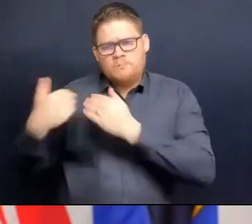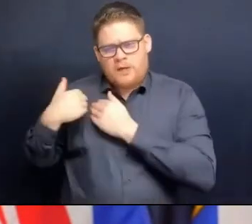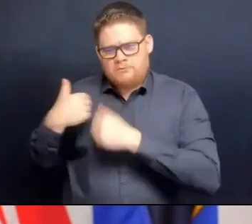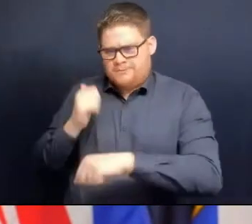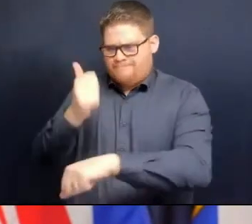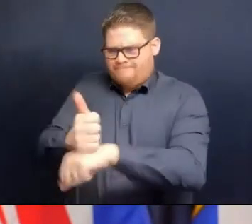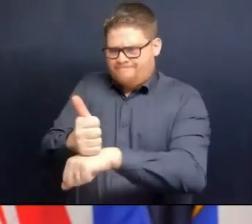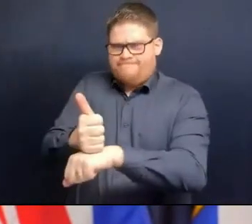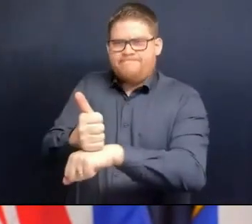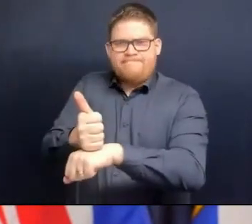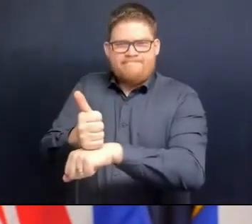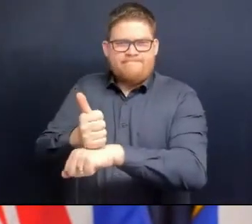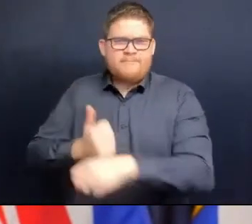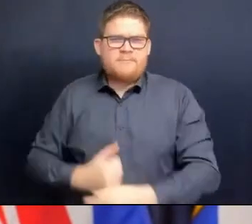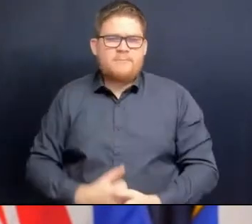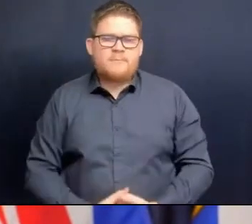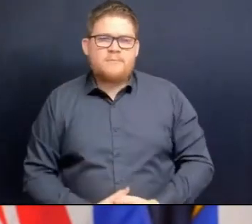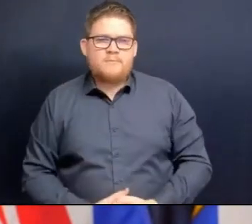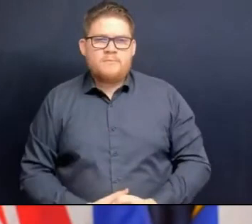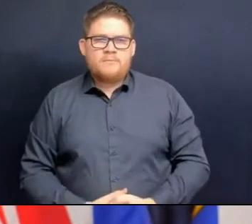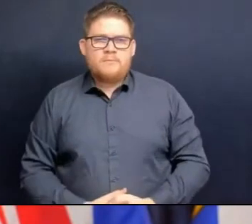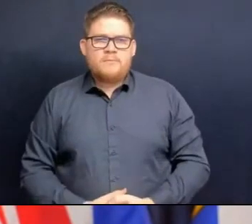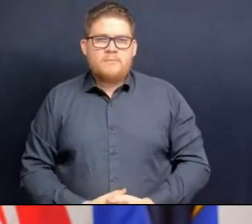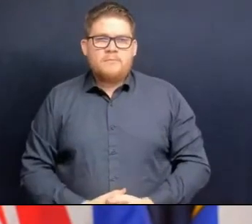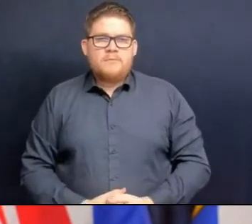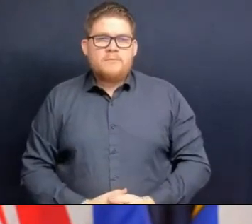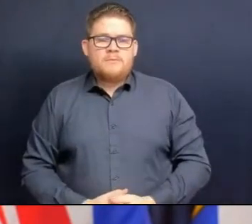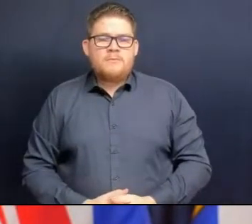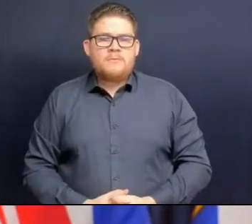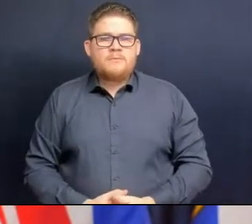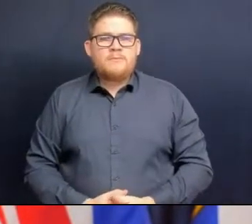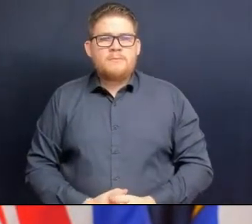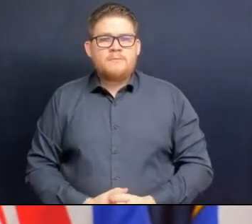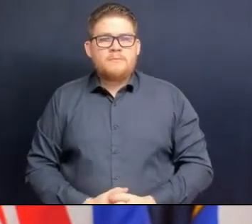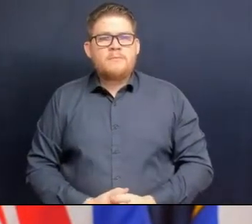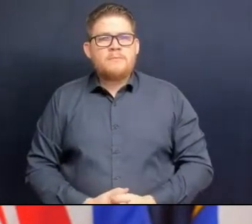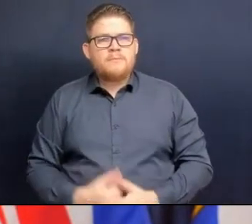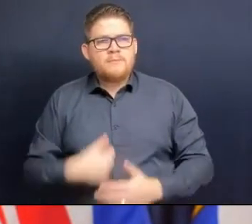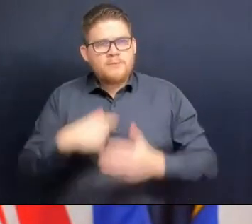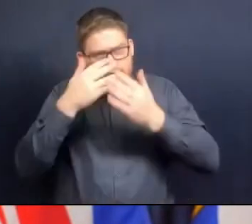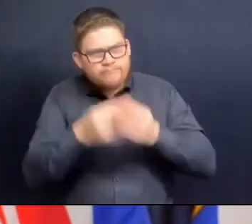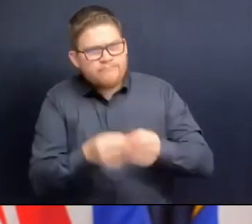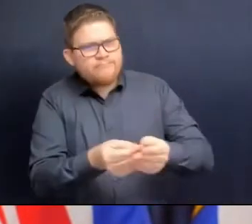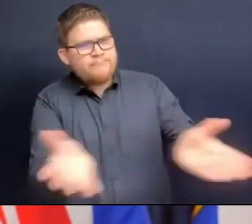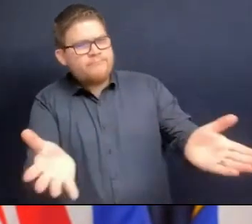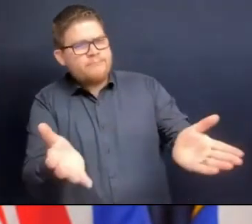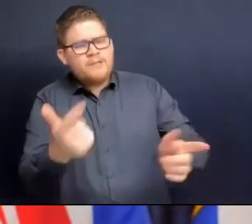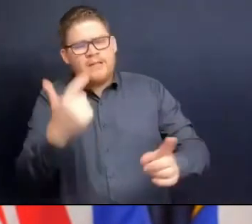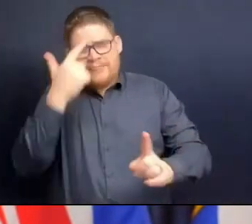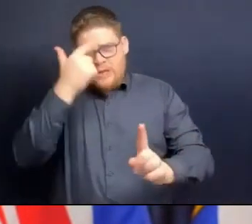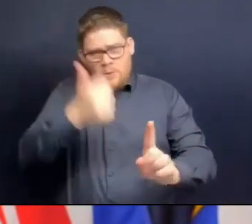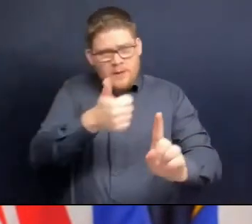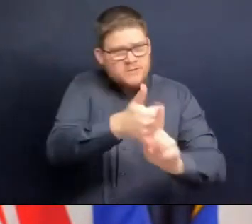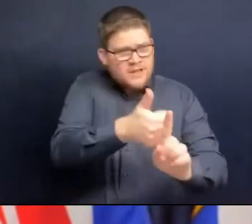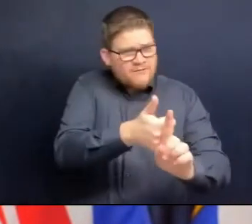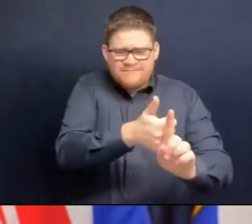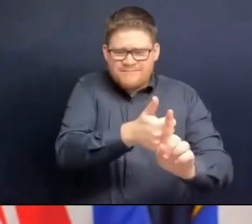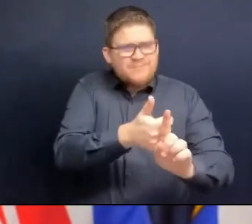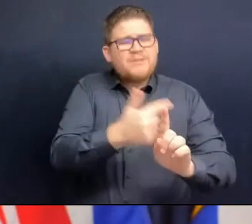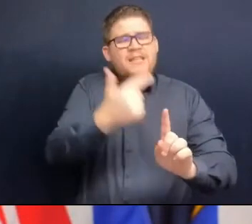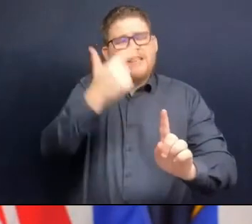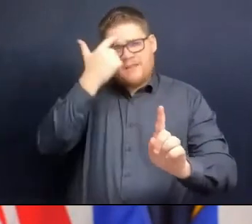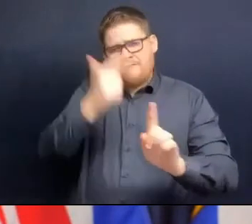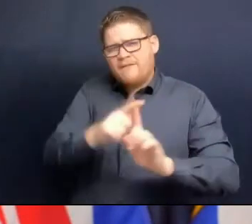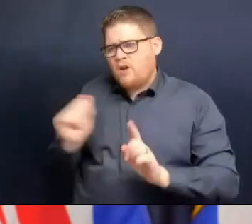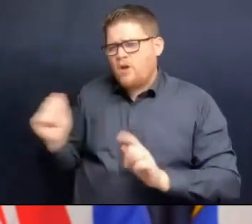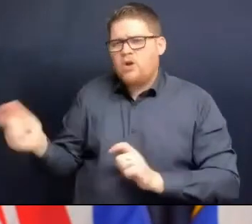with those rights. And I would say to everybody that we need to think of other people in our community as well.